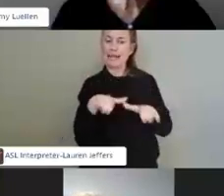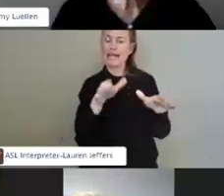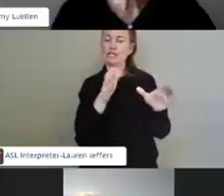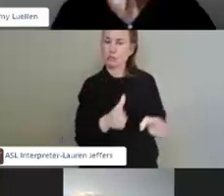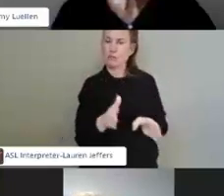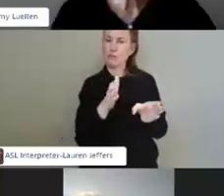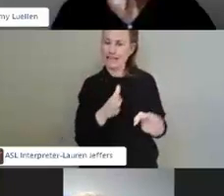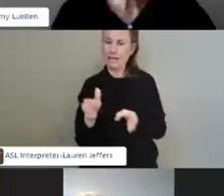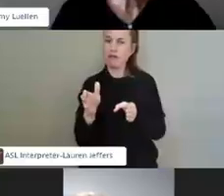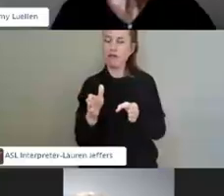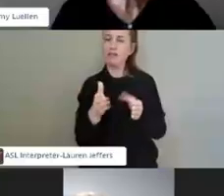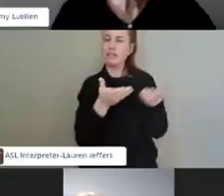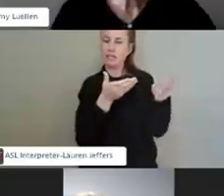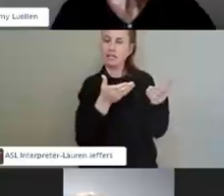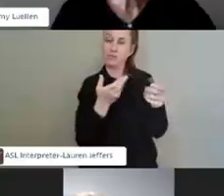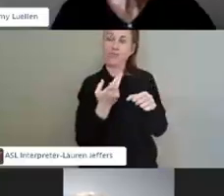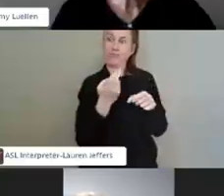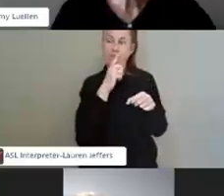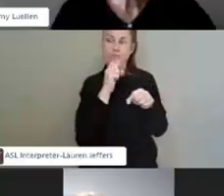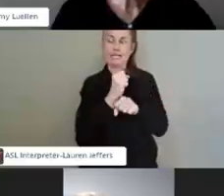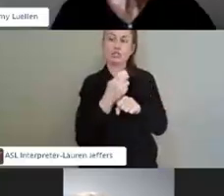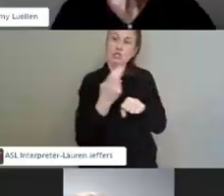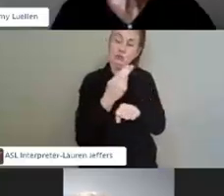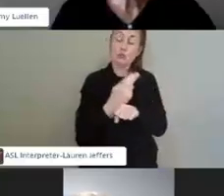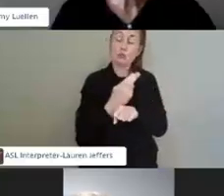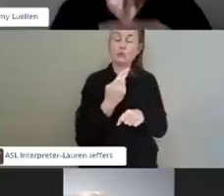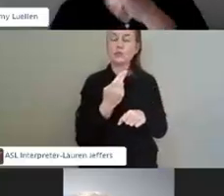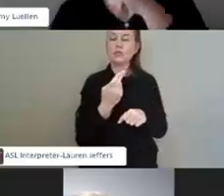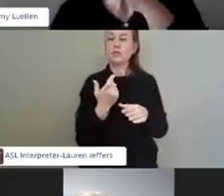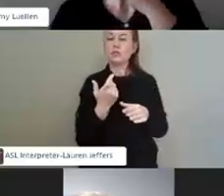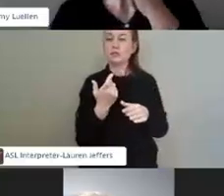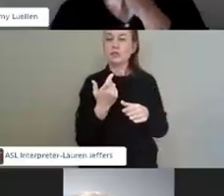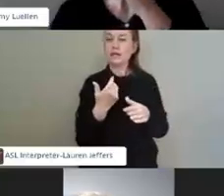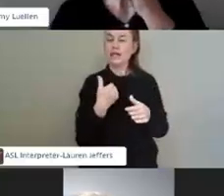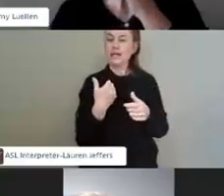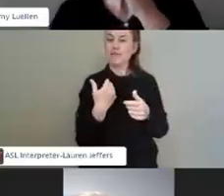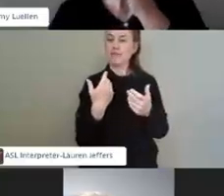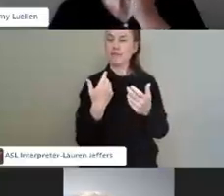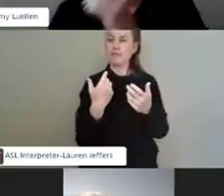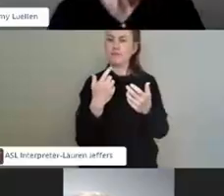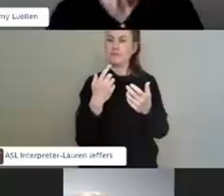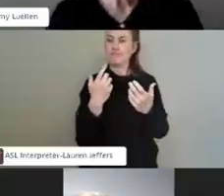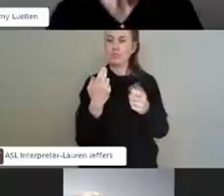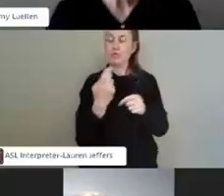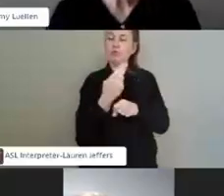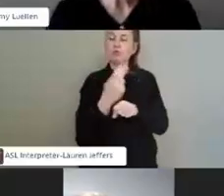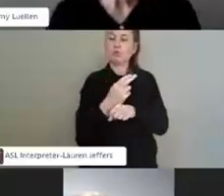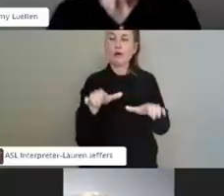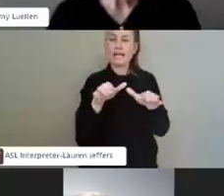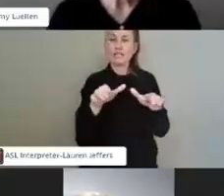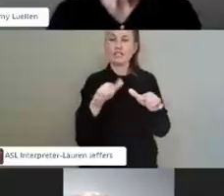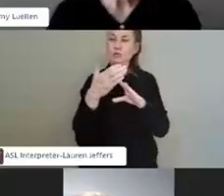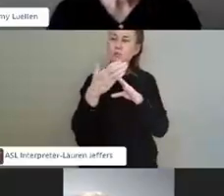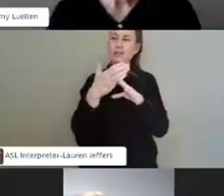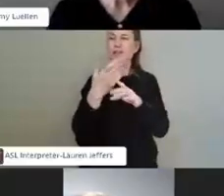that meeting to do work and to have some kind of tangible action within a few months of the event. So